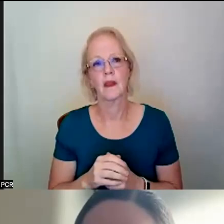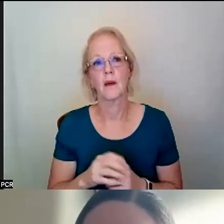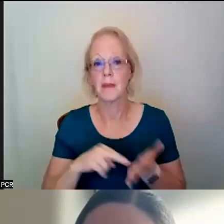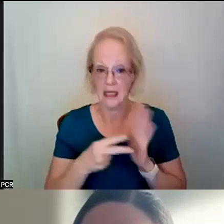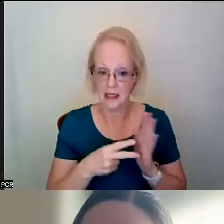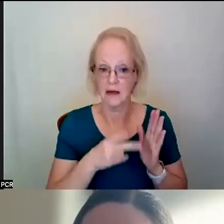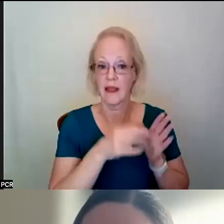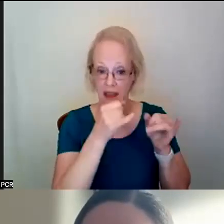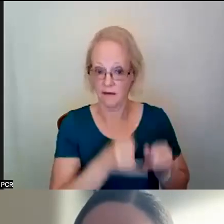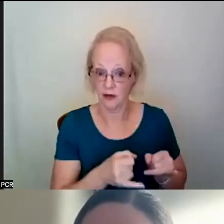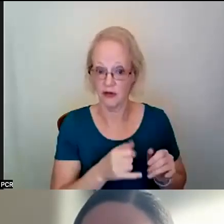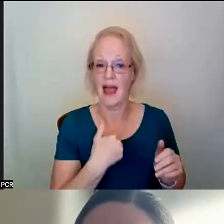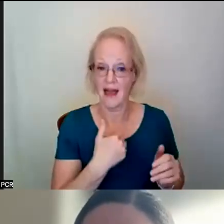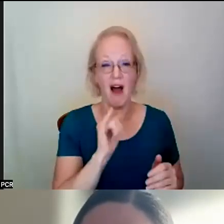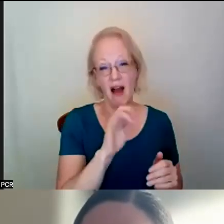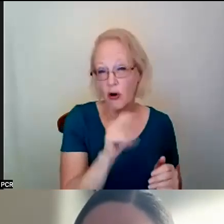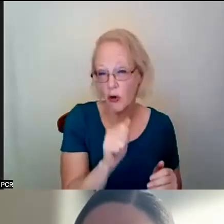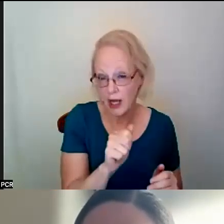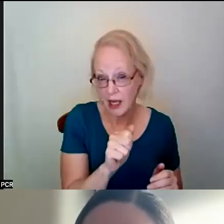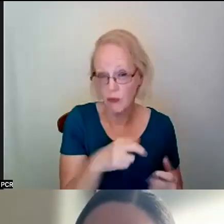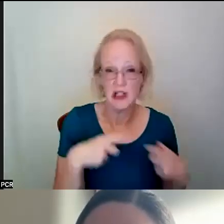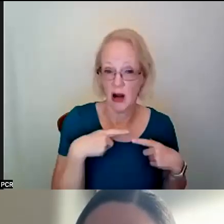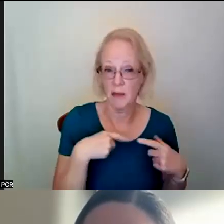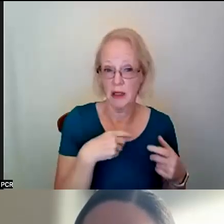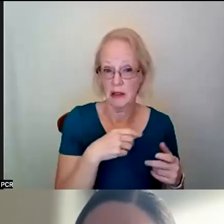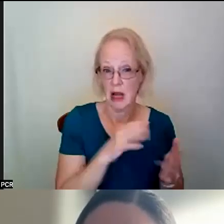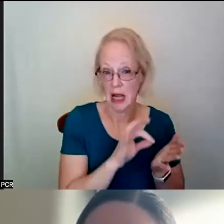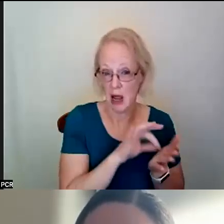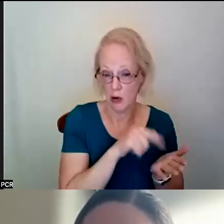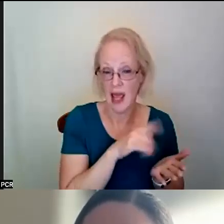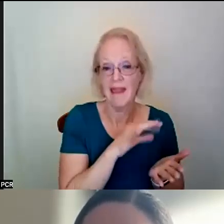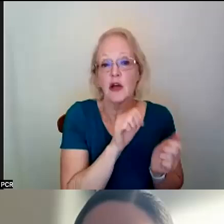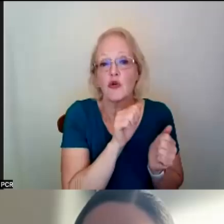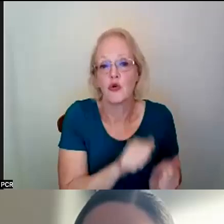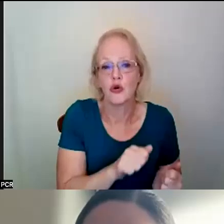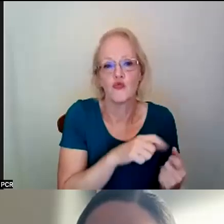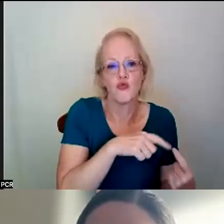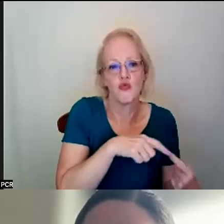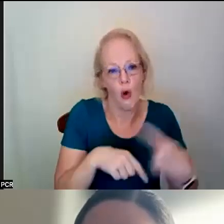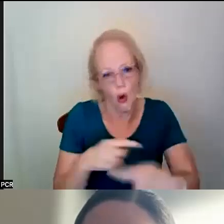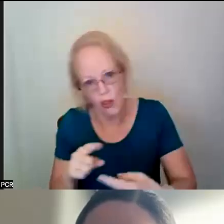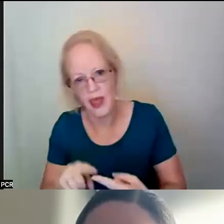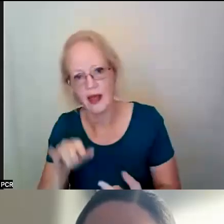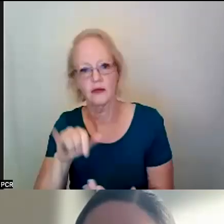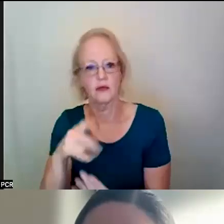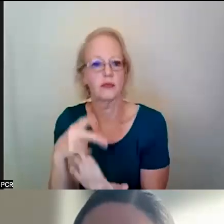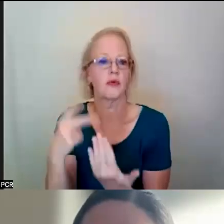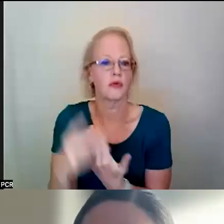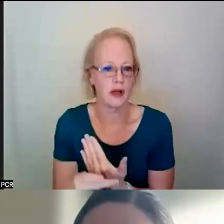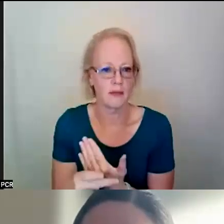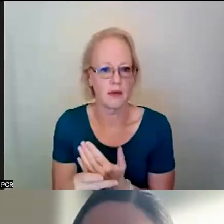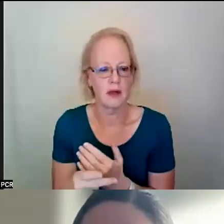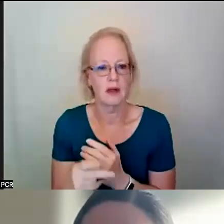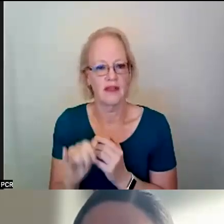retirement accounts and IRAs into a program that provides only